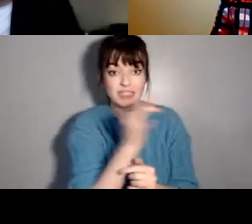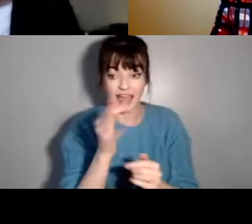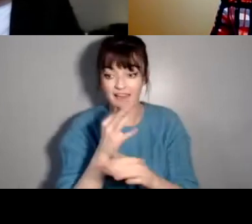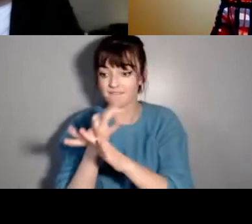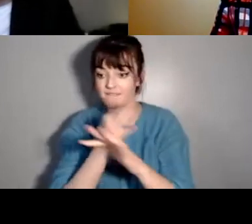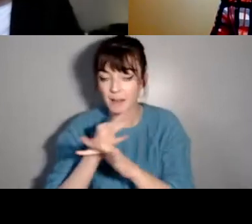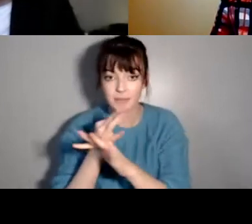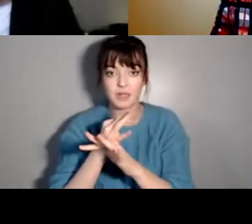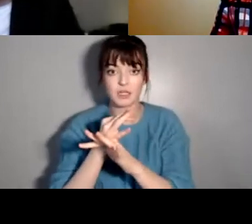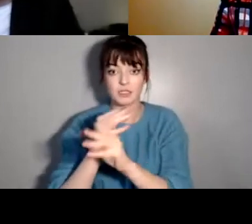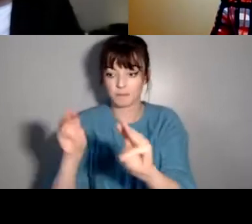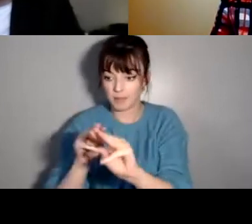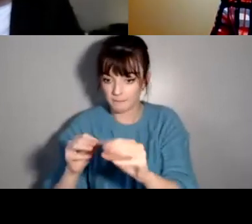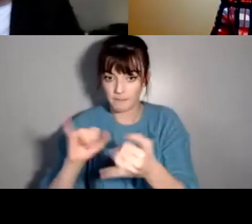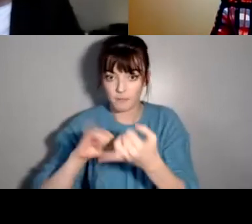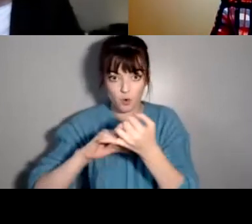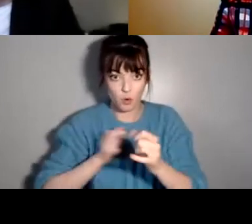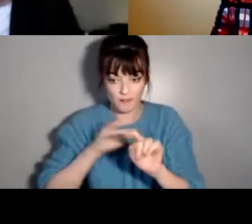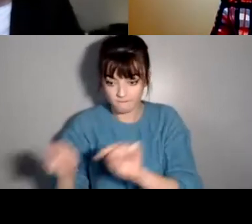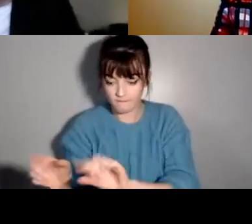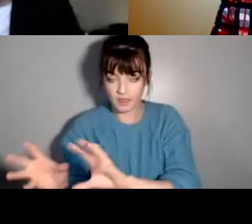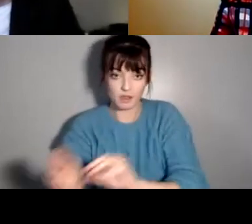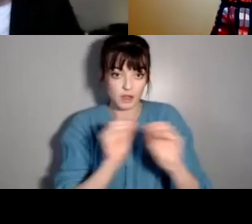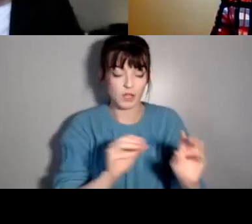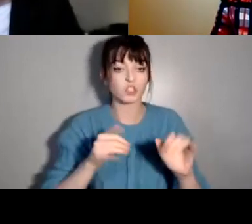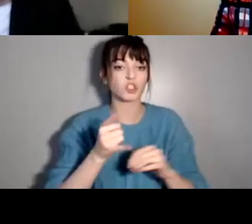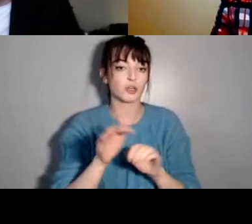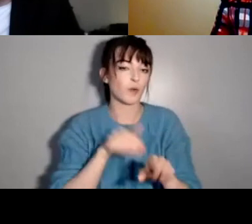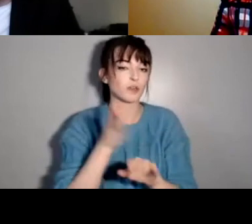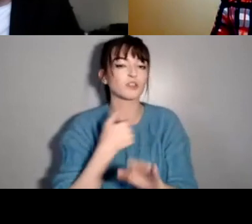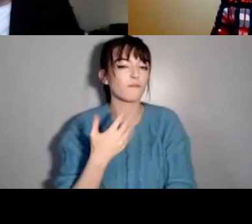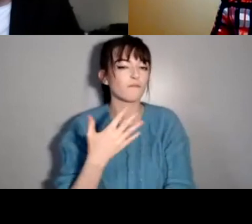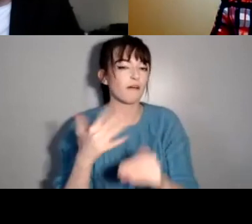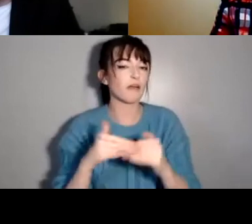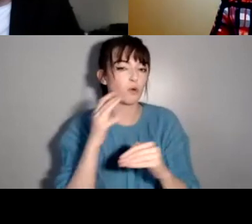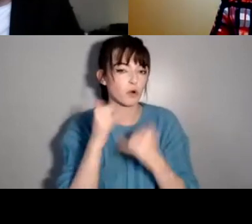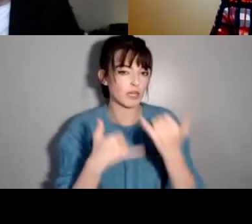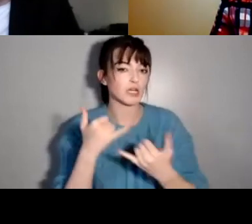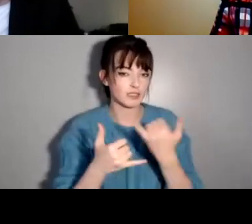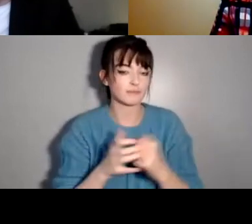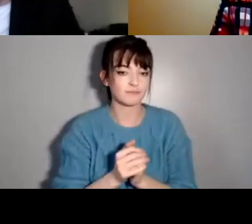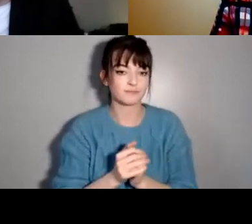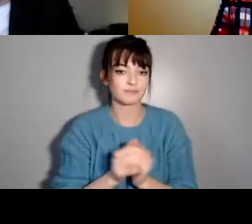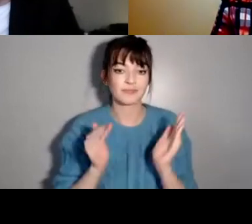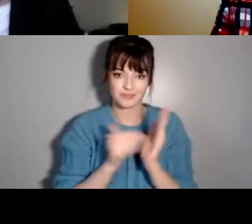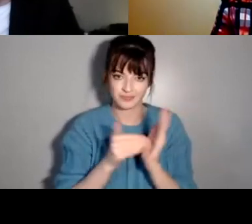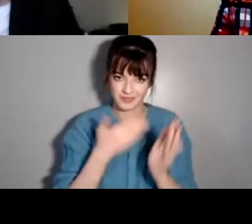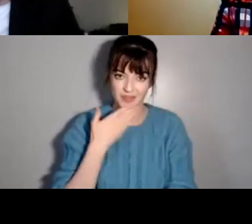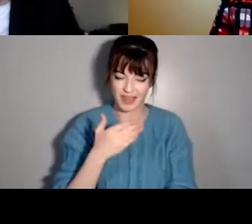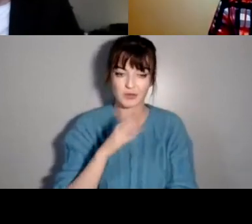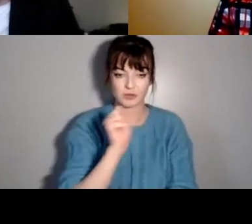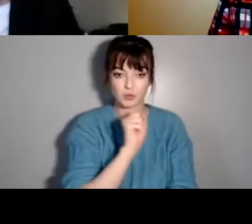us. So that is the time frame that we're looking at, is probably another 5 years. Yeah, thanks for that, Suzanne. And because I